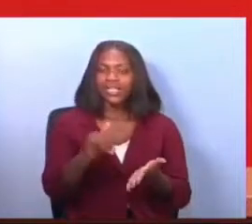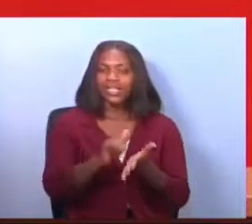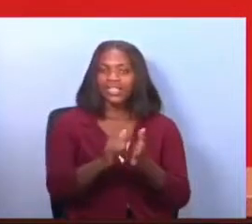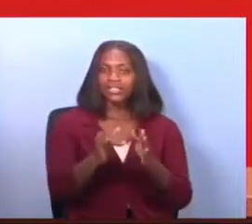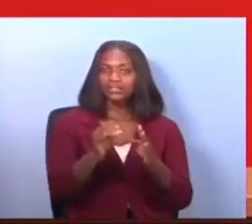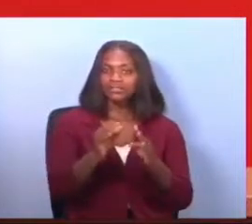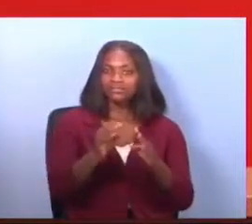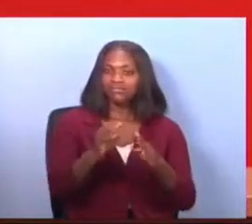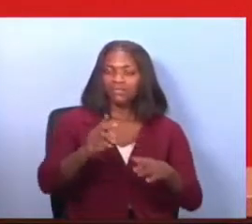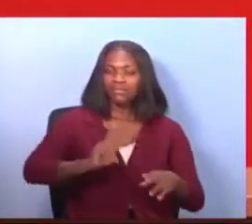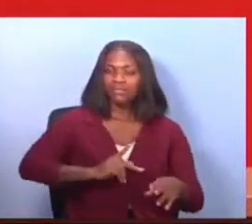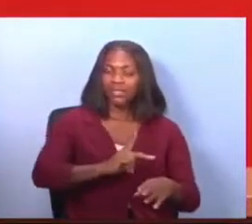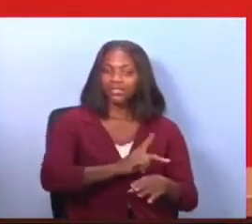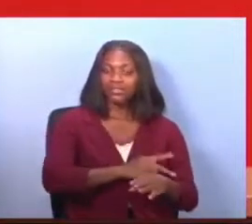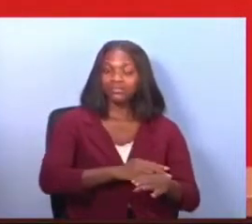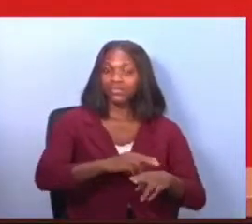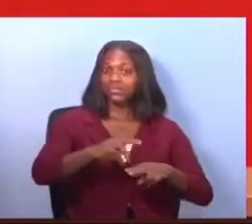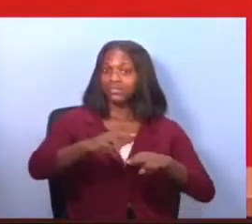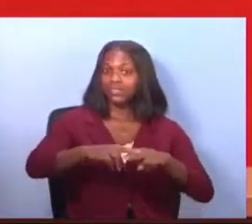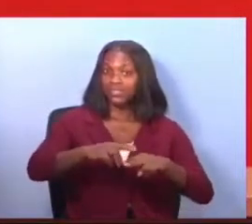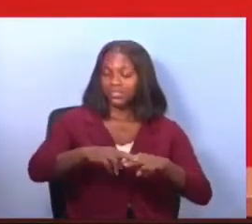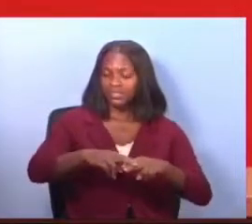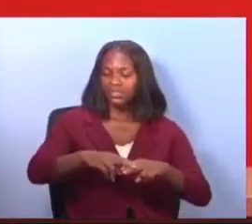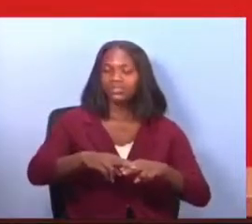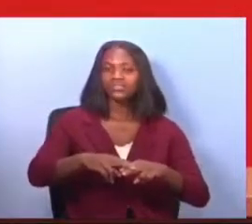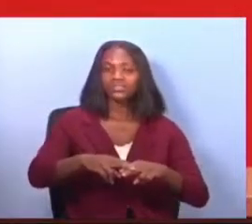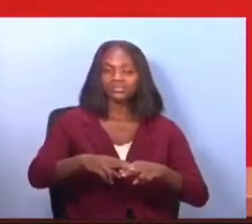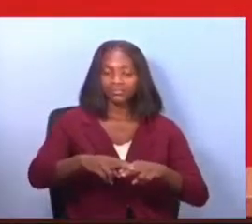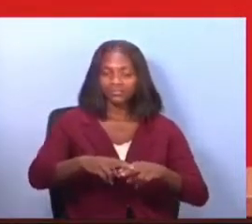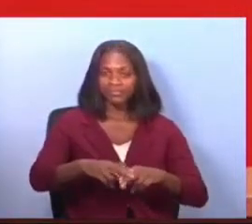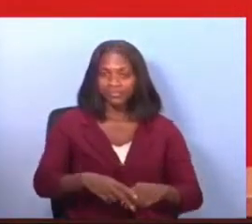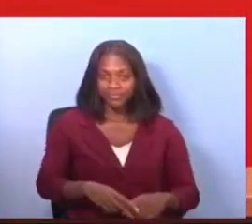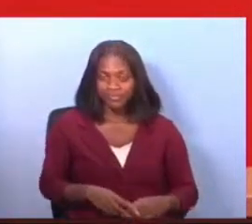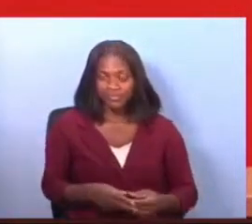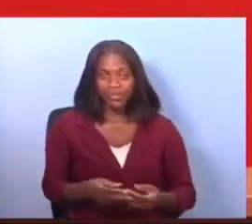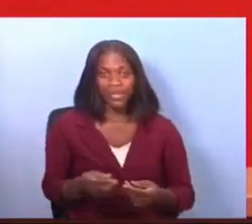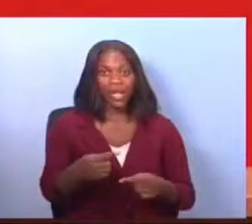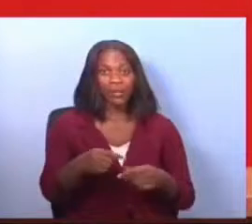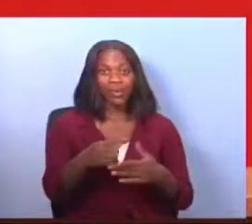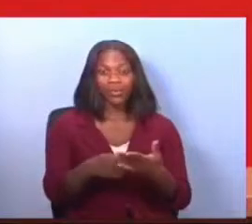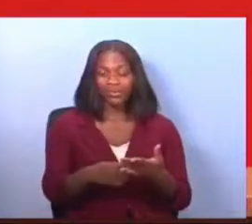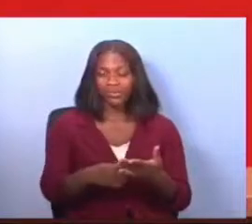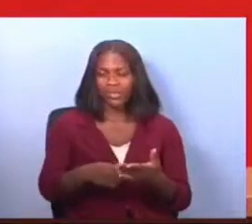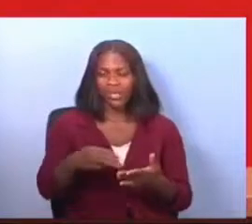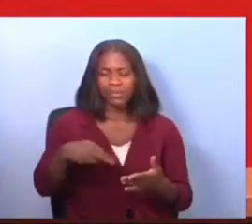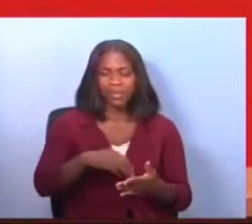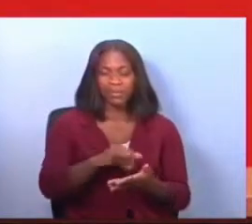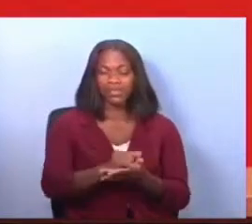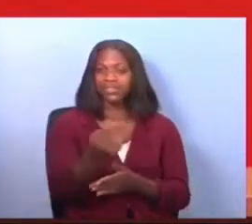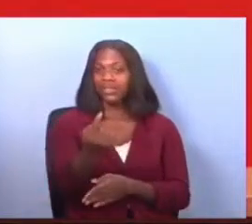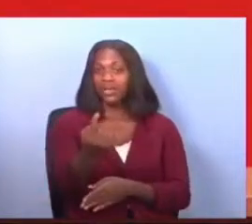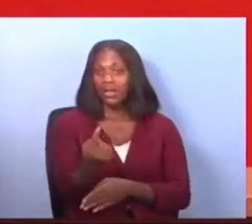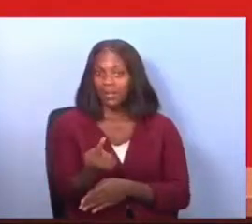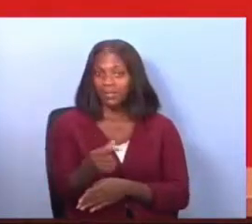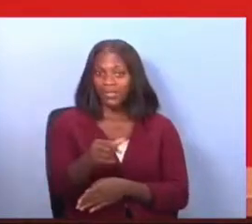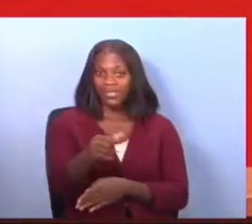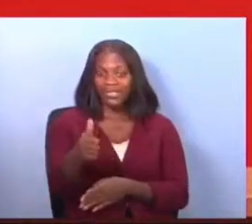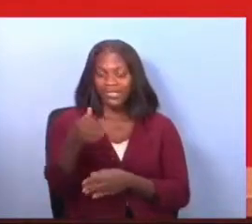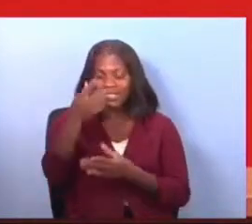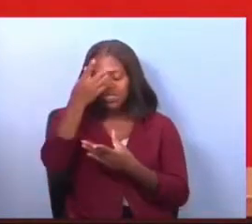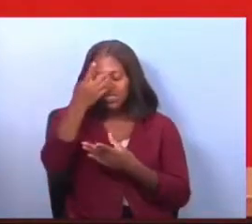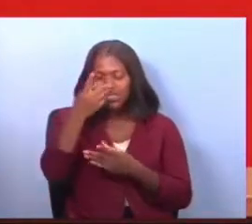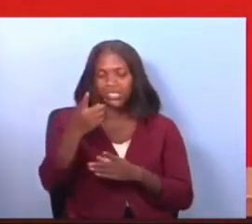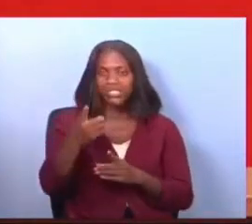of Parliament, comprising the record of the attendance of members and any